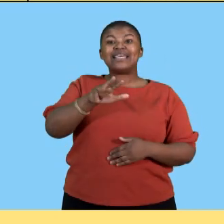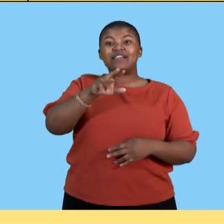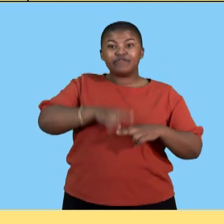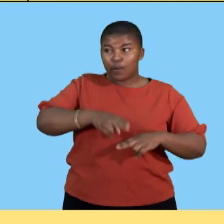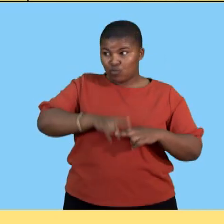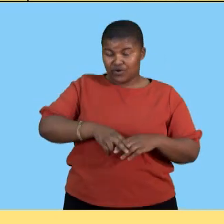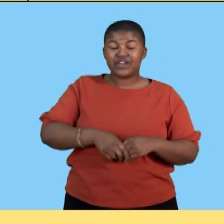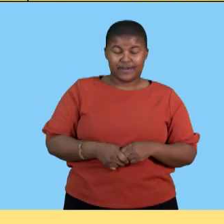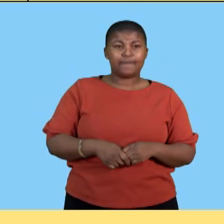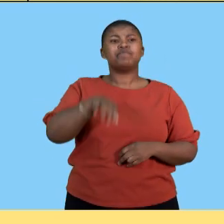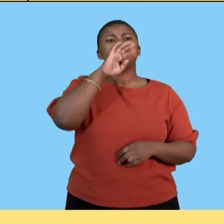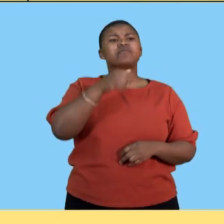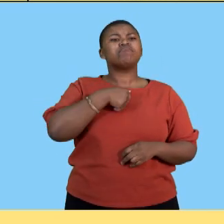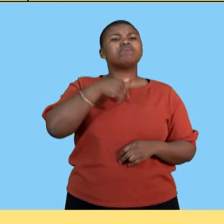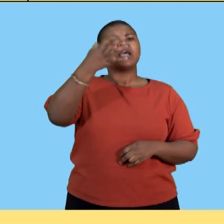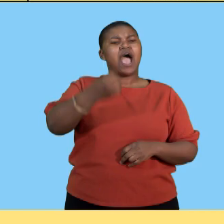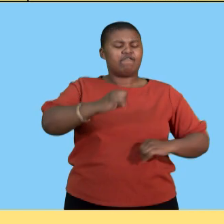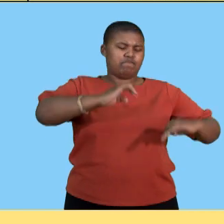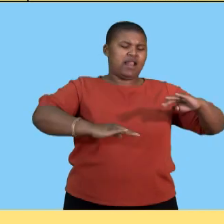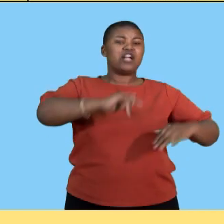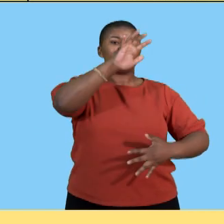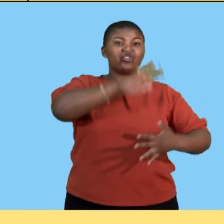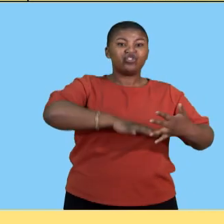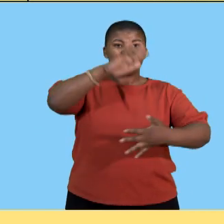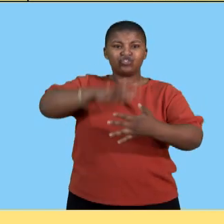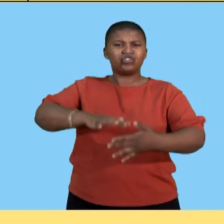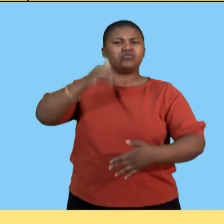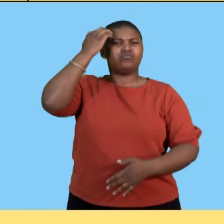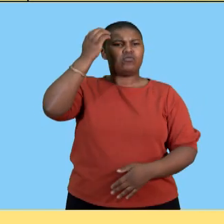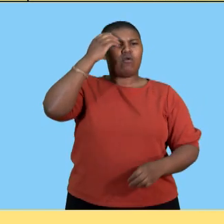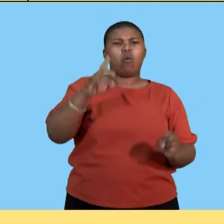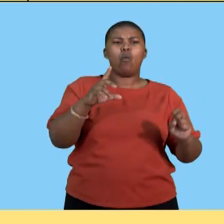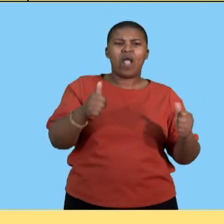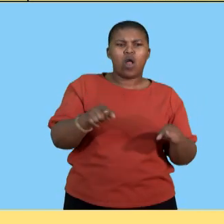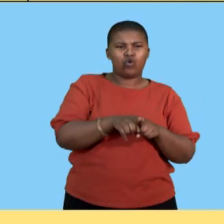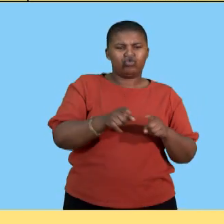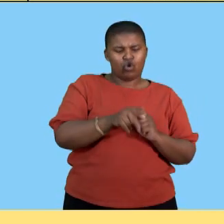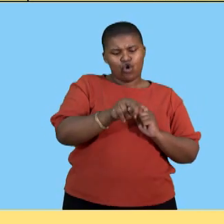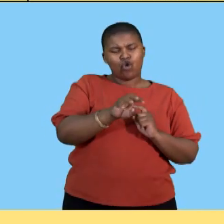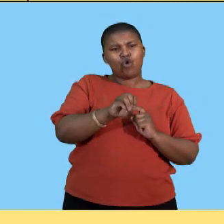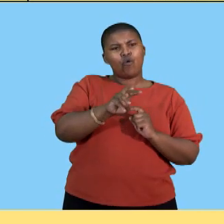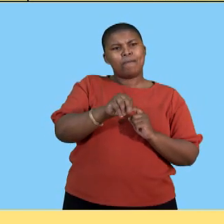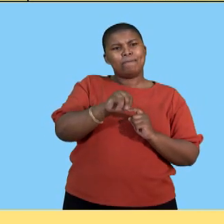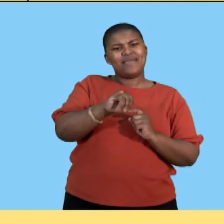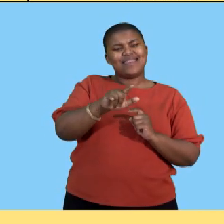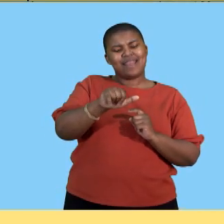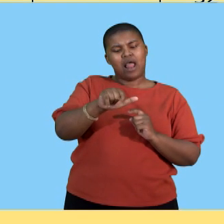of February. And then we have the balance sheet account section, as well as the nominal accounts section.